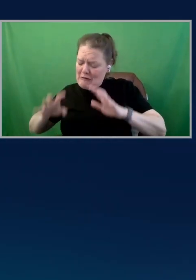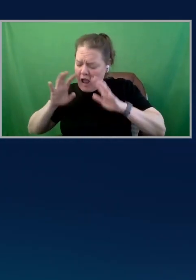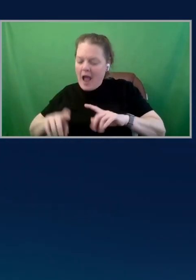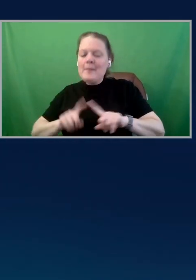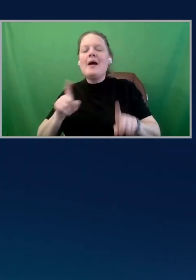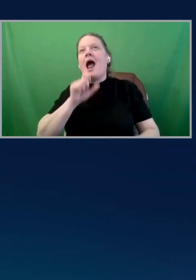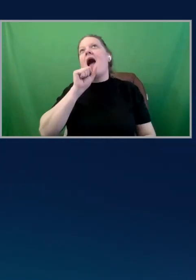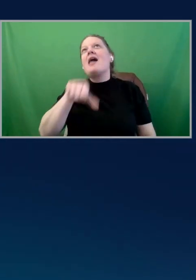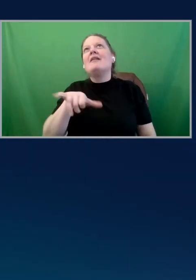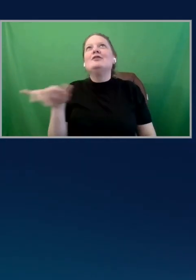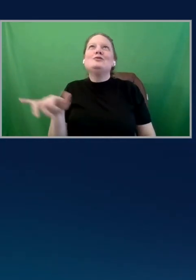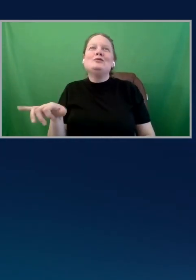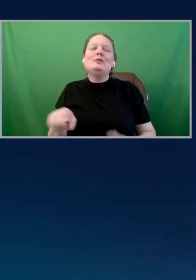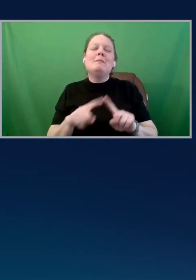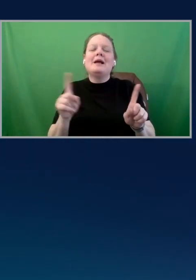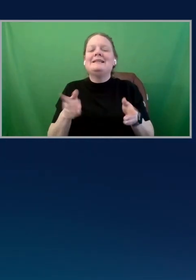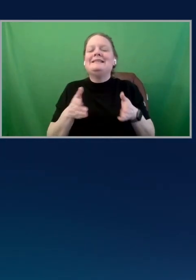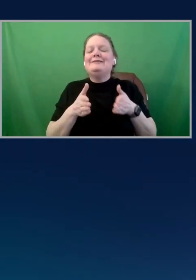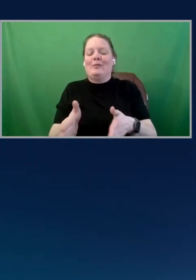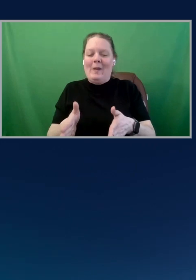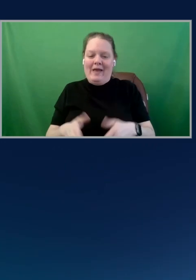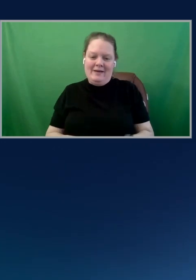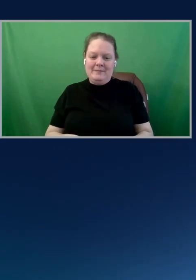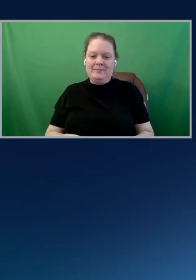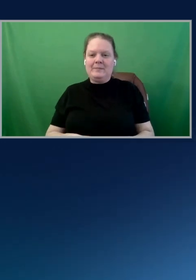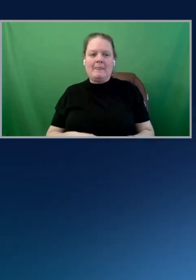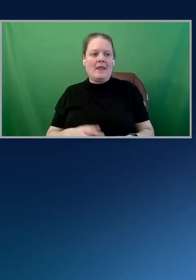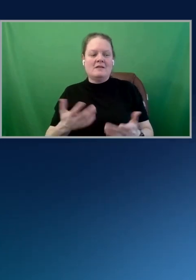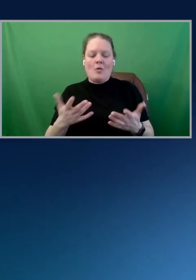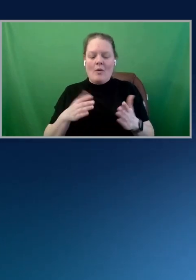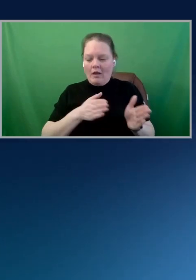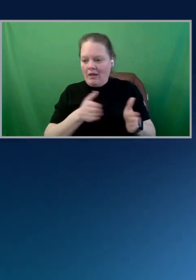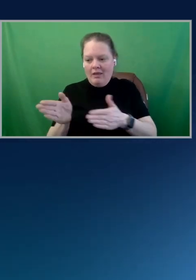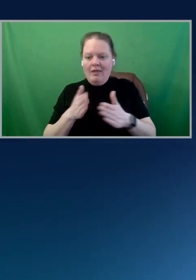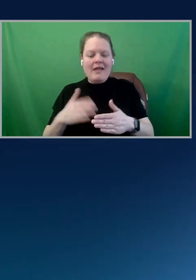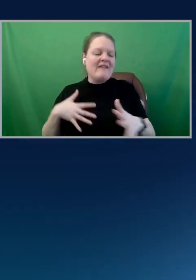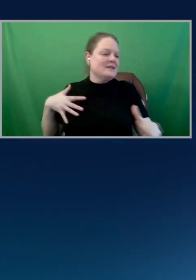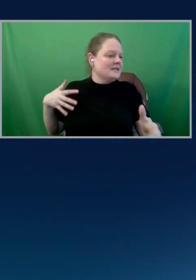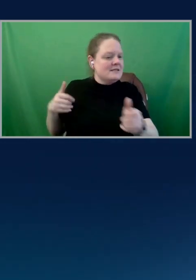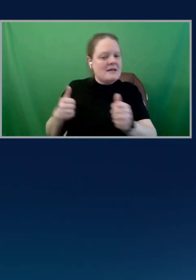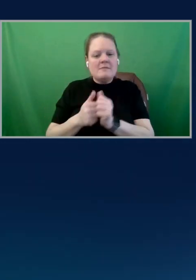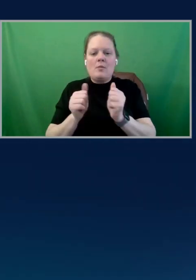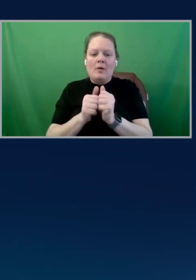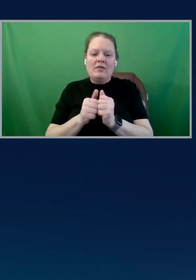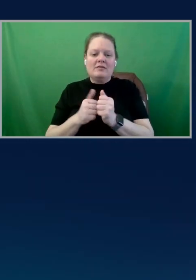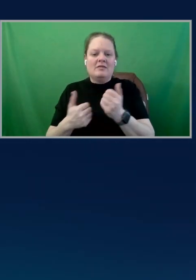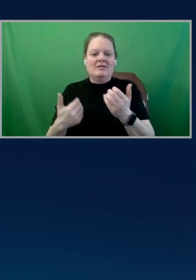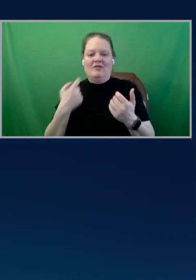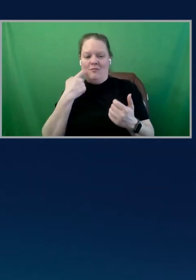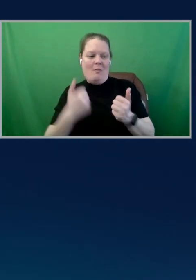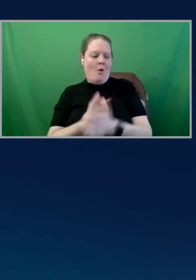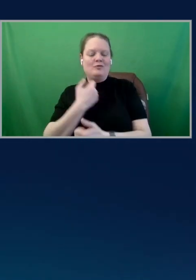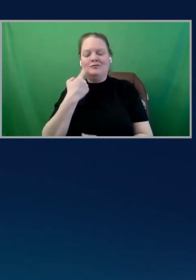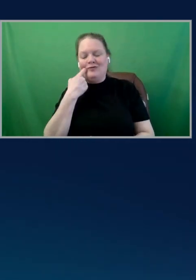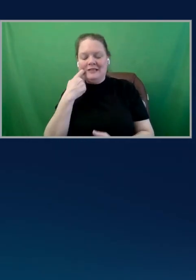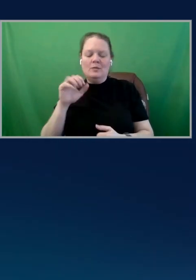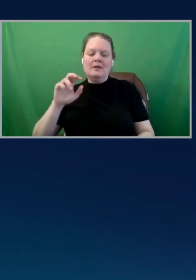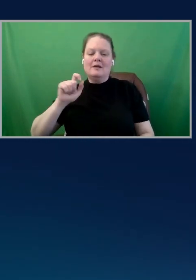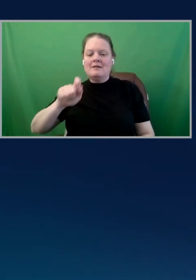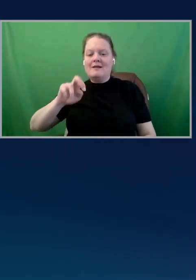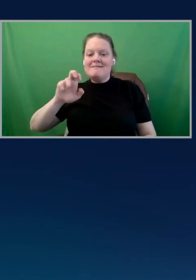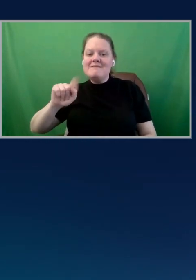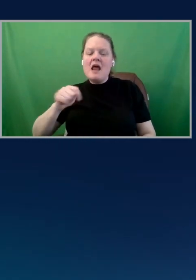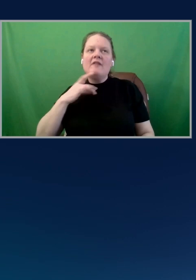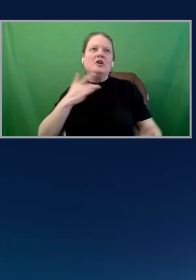too, just in a different way. So I get pulled away. I haven't kept up to date with the latest in .NET, but I've heard really exciting things about like things